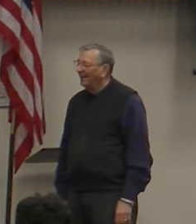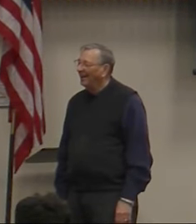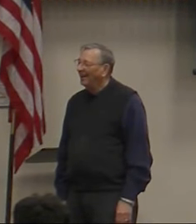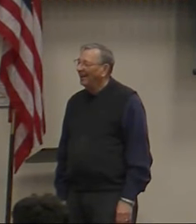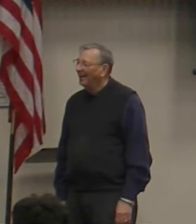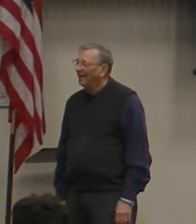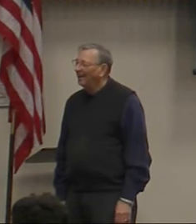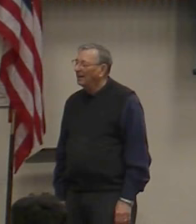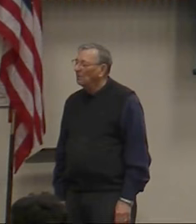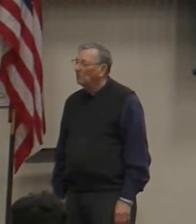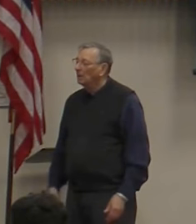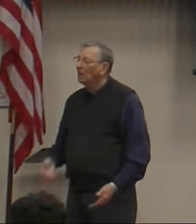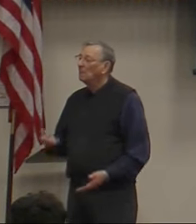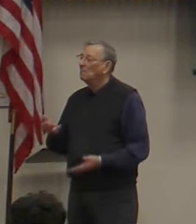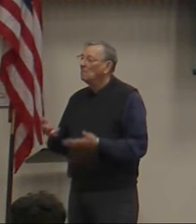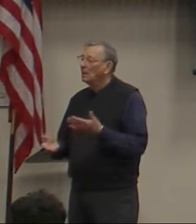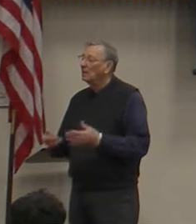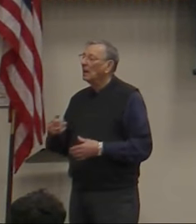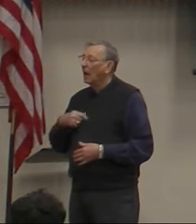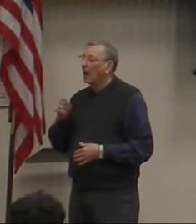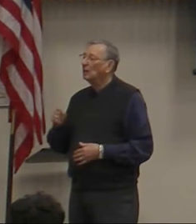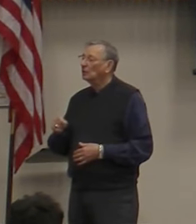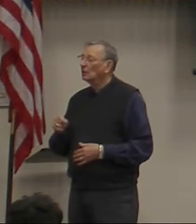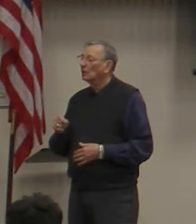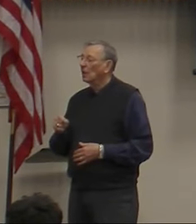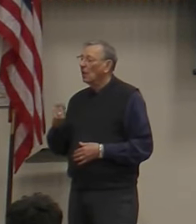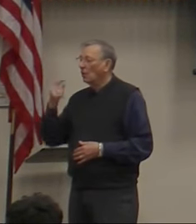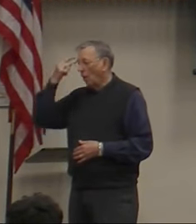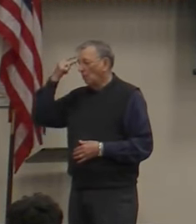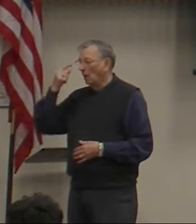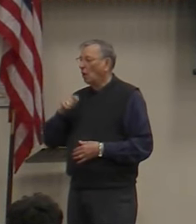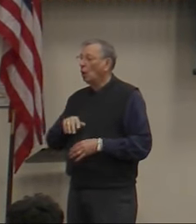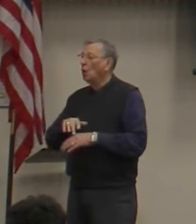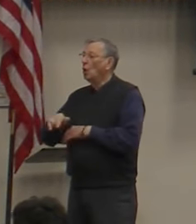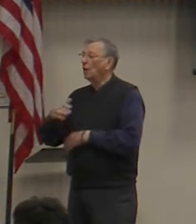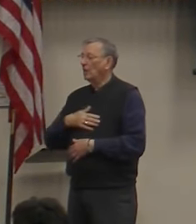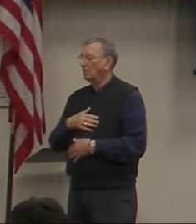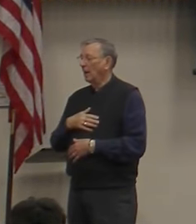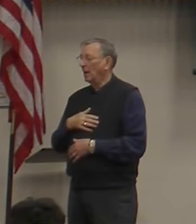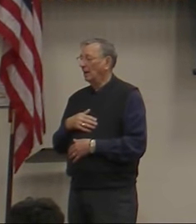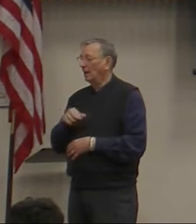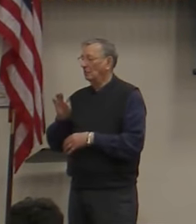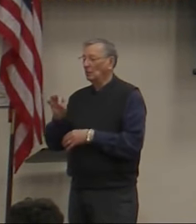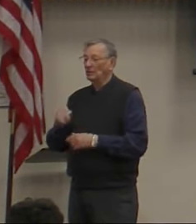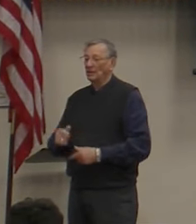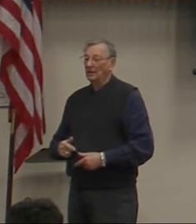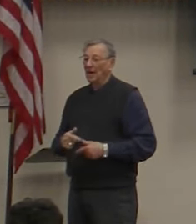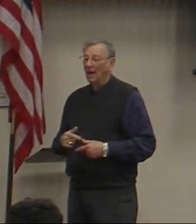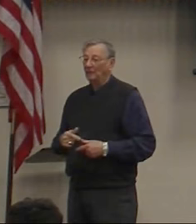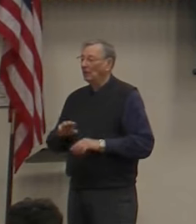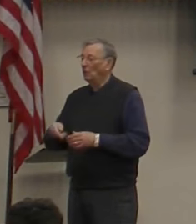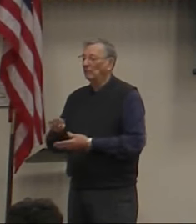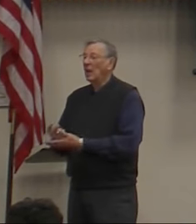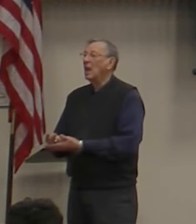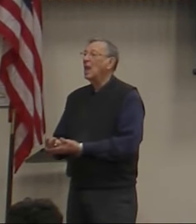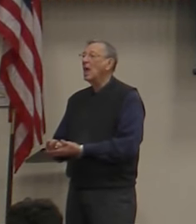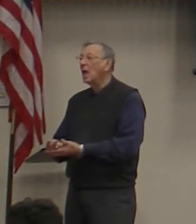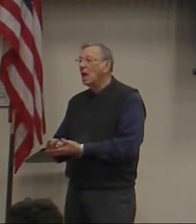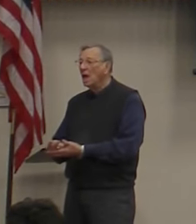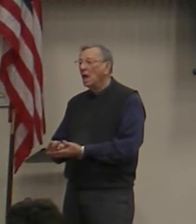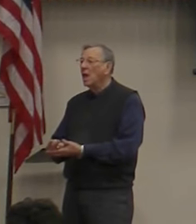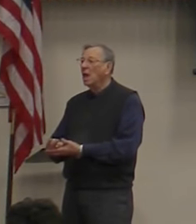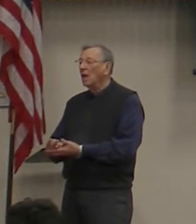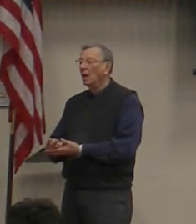But it's probably something I should have addressed much earlier in my ministry. So maybe we can make it where you don't have to lay in that bed that way at